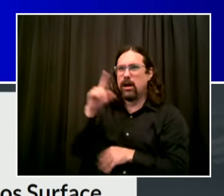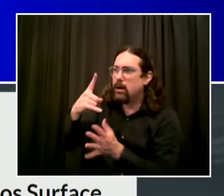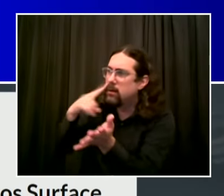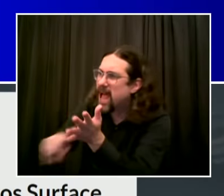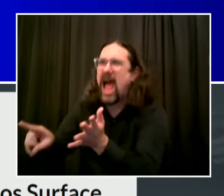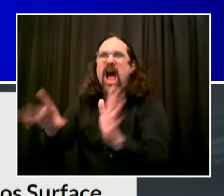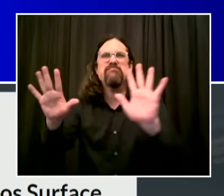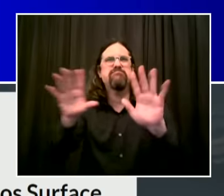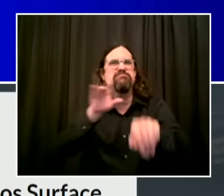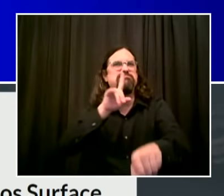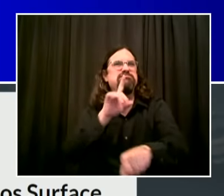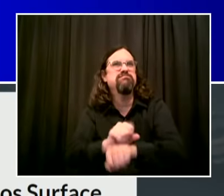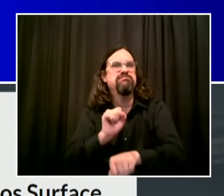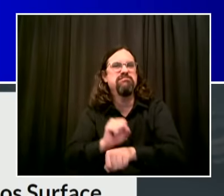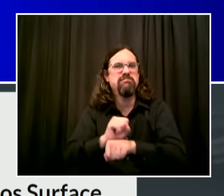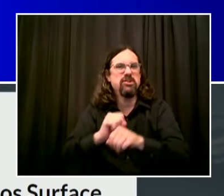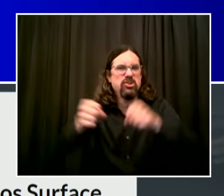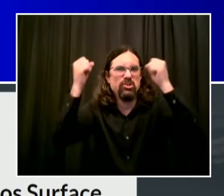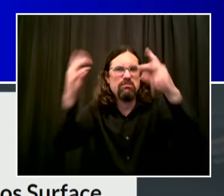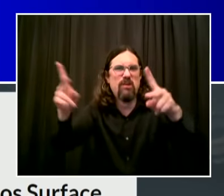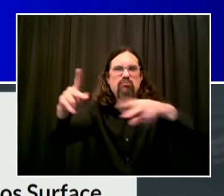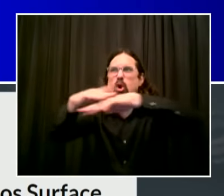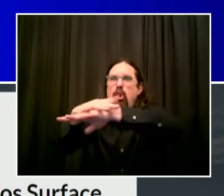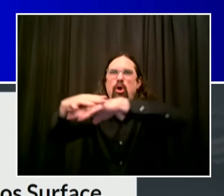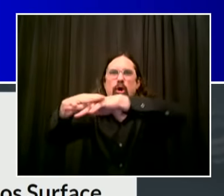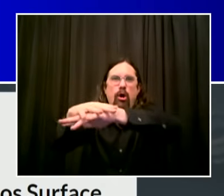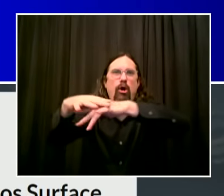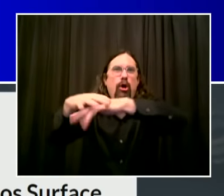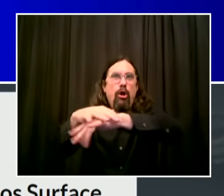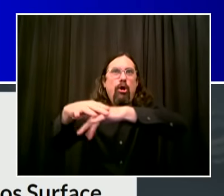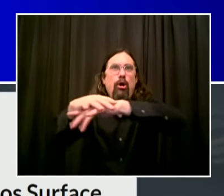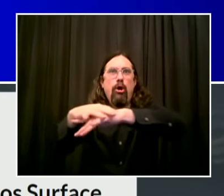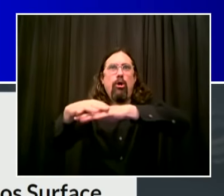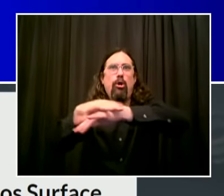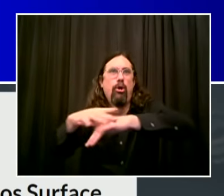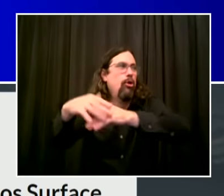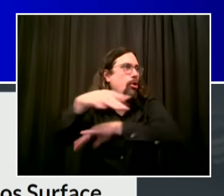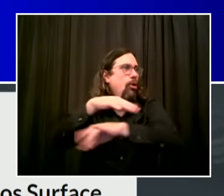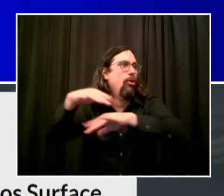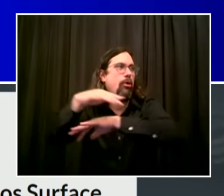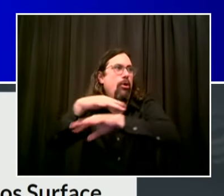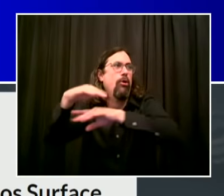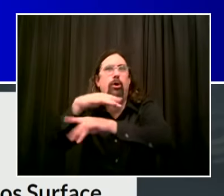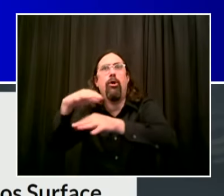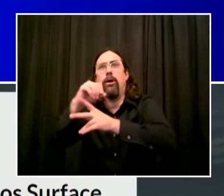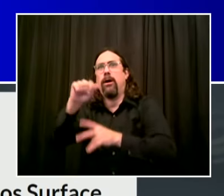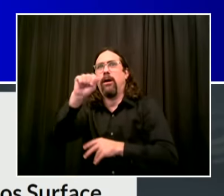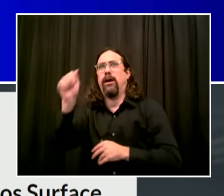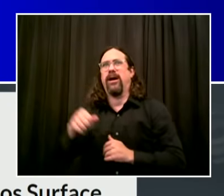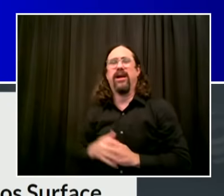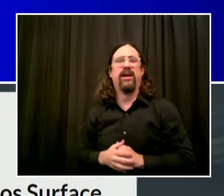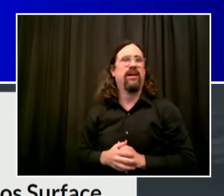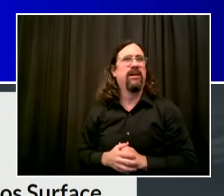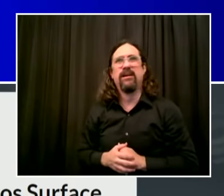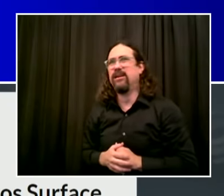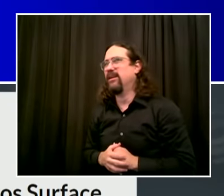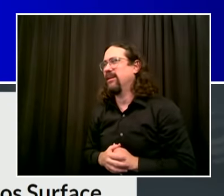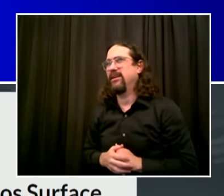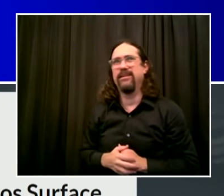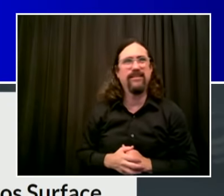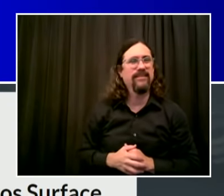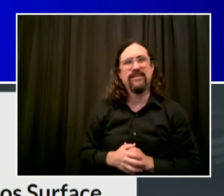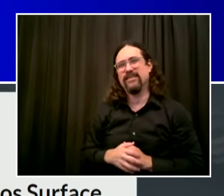hurting right now financially, economically, but if we have to, we'll give out summonses. So there will be heavier enforcement